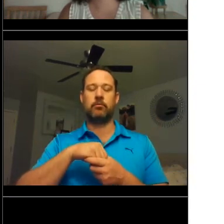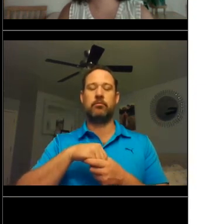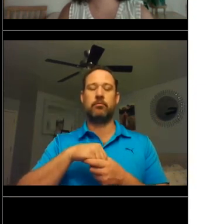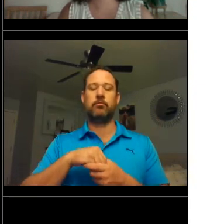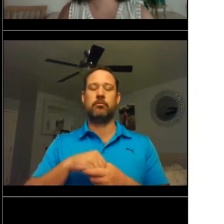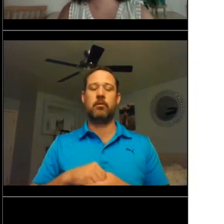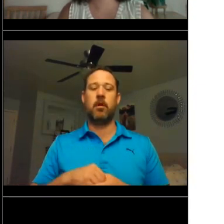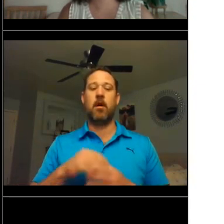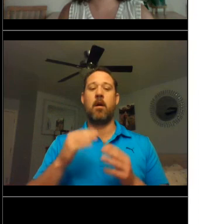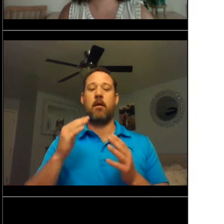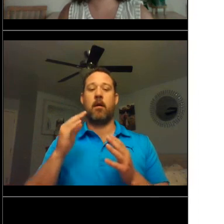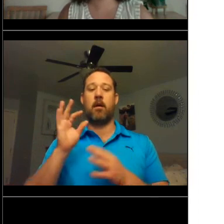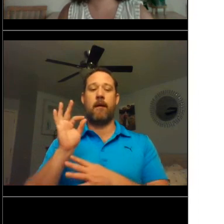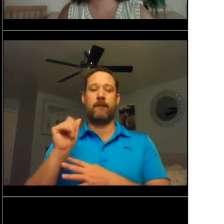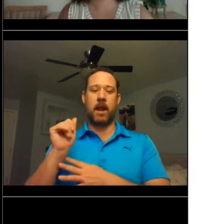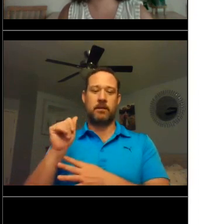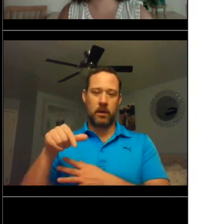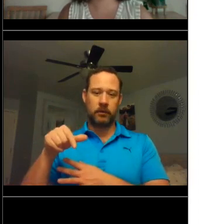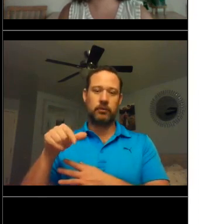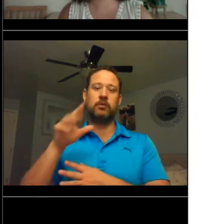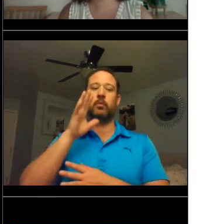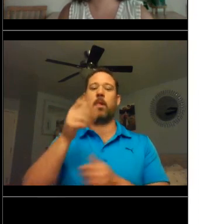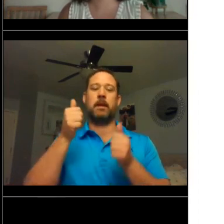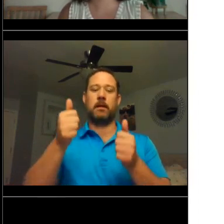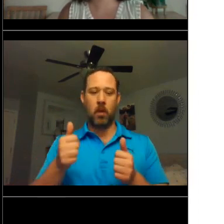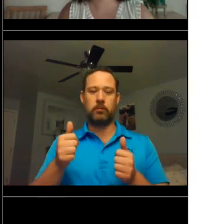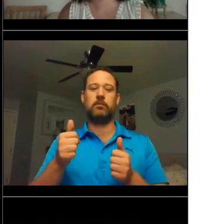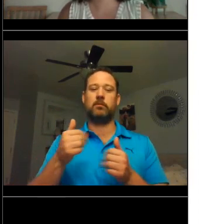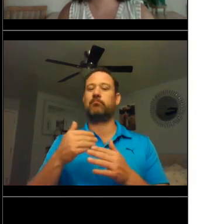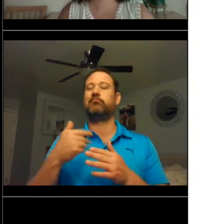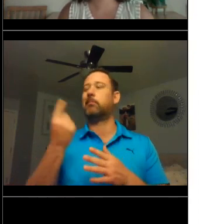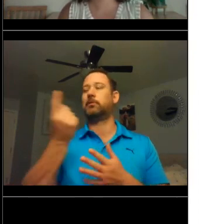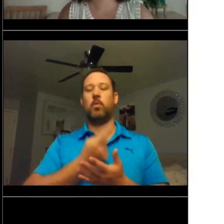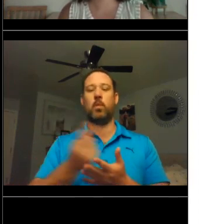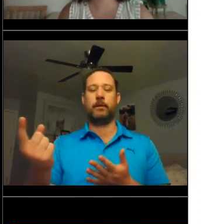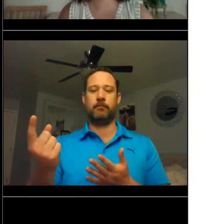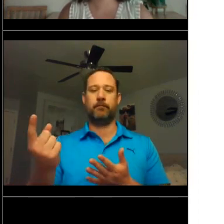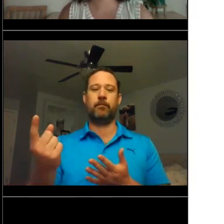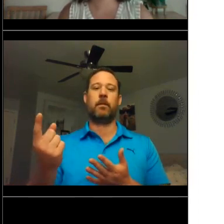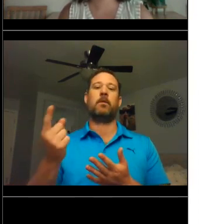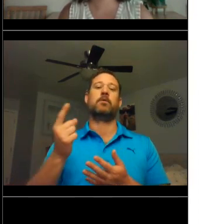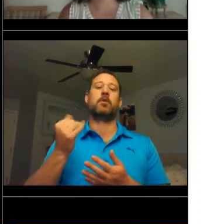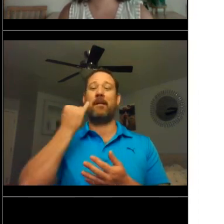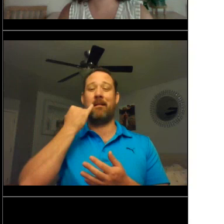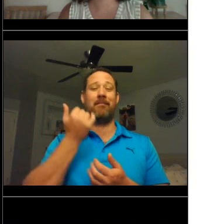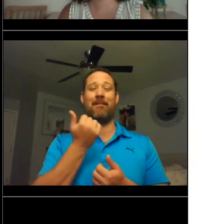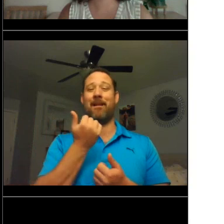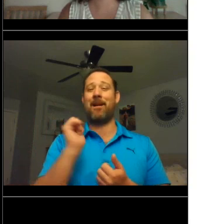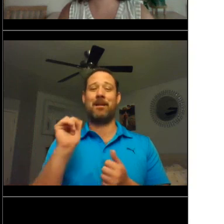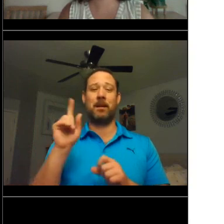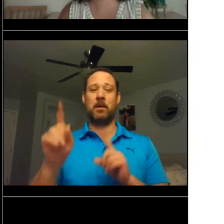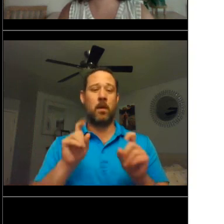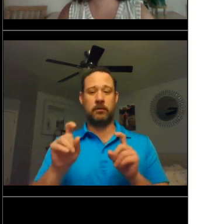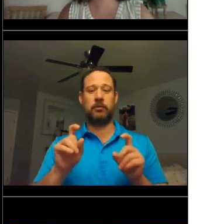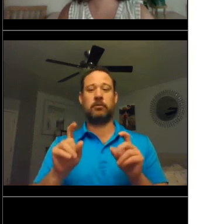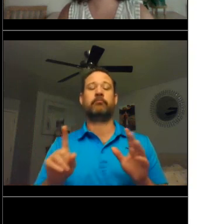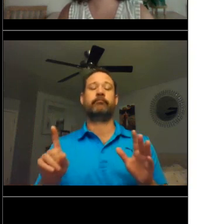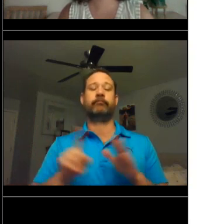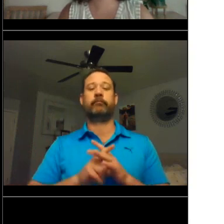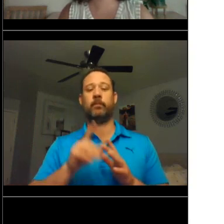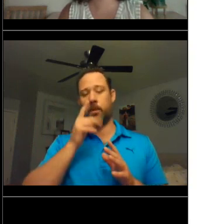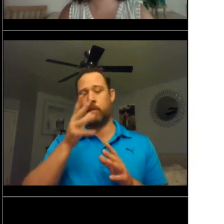Our frequently asked questions response will be posted within the next week or so that if there's any kind of other questions that arise, we'll take